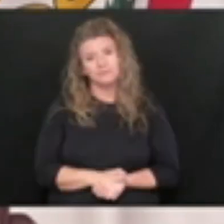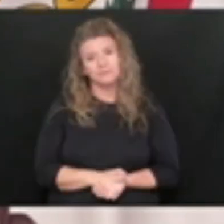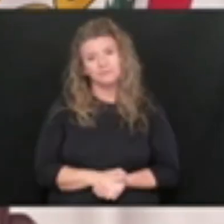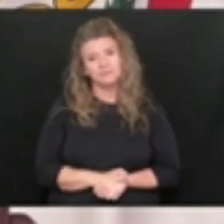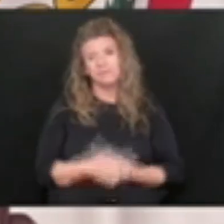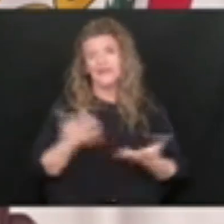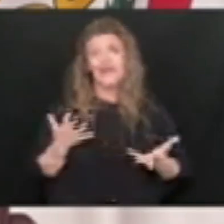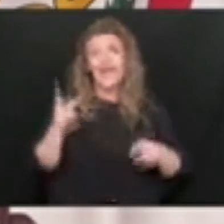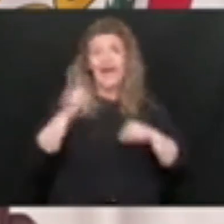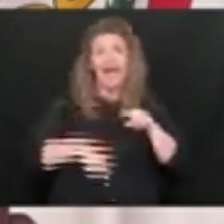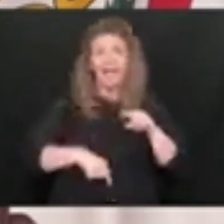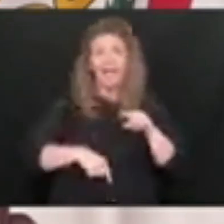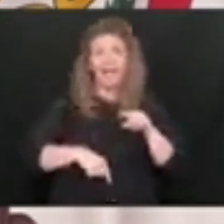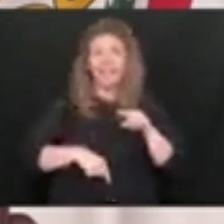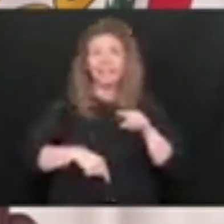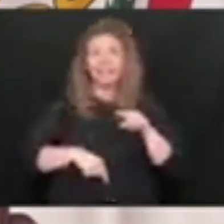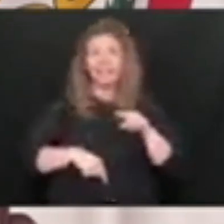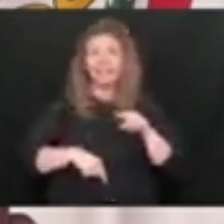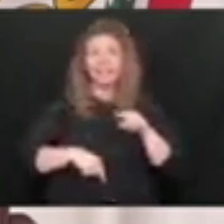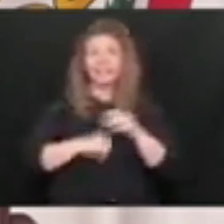I can't,